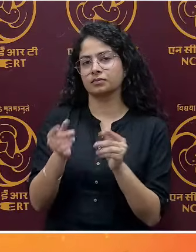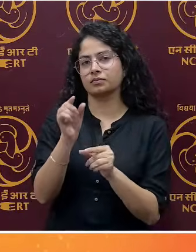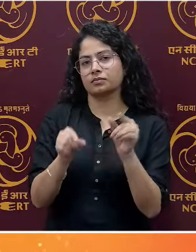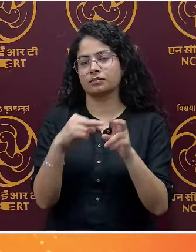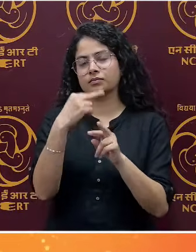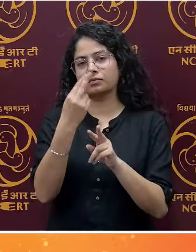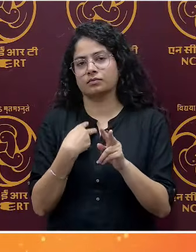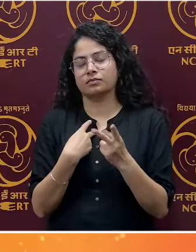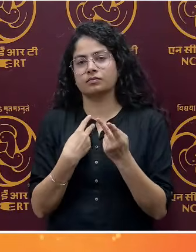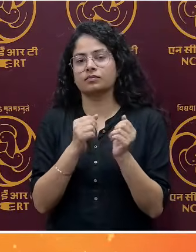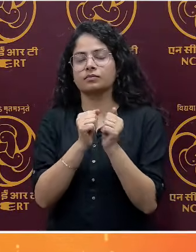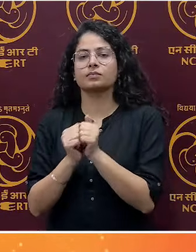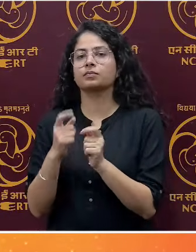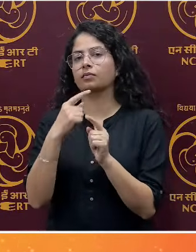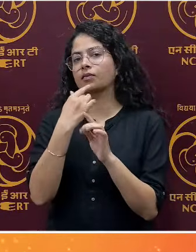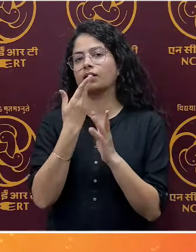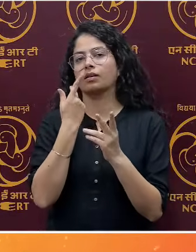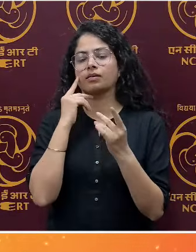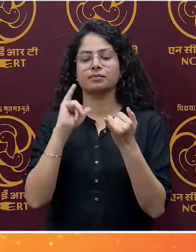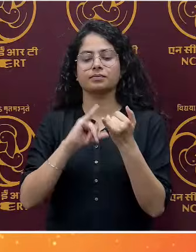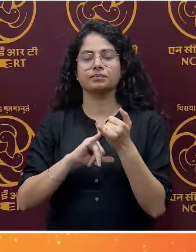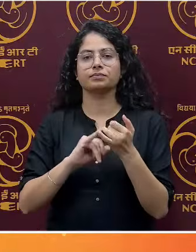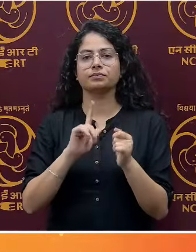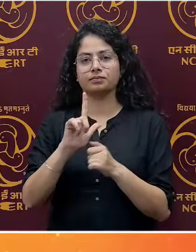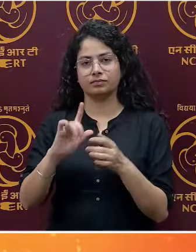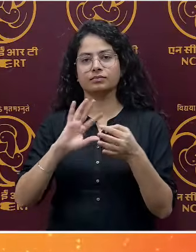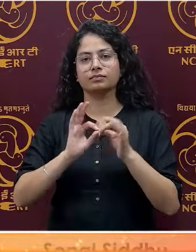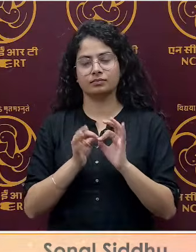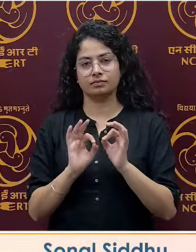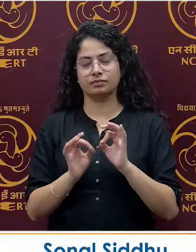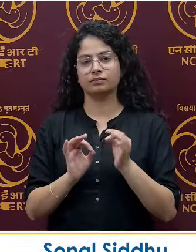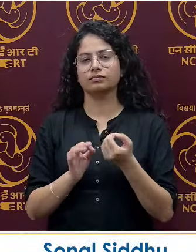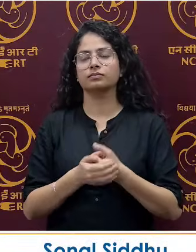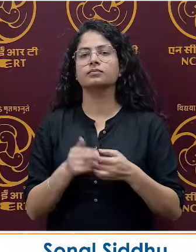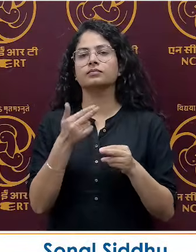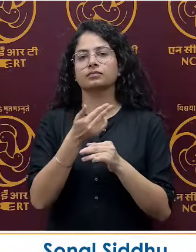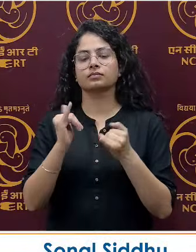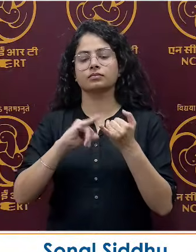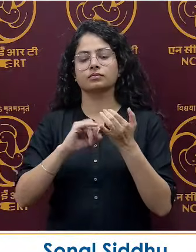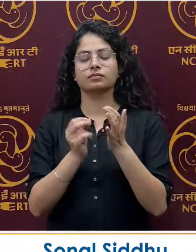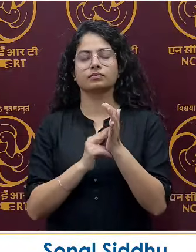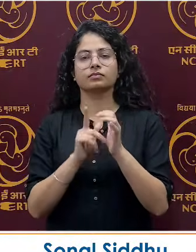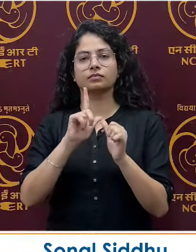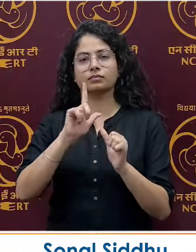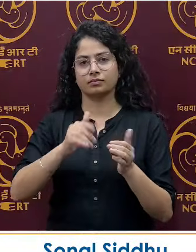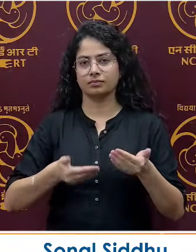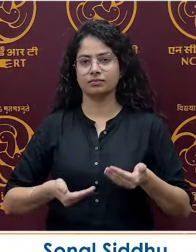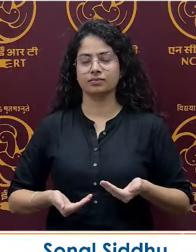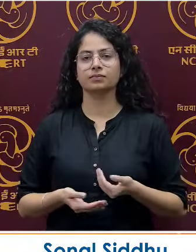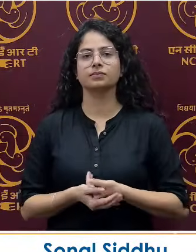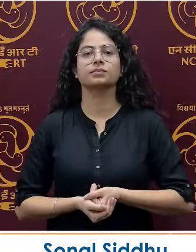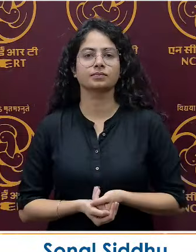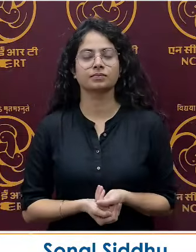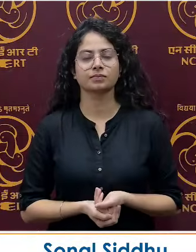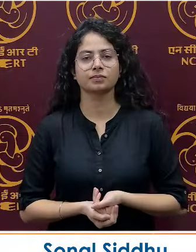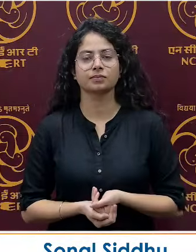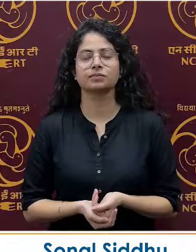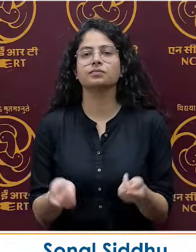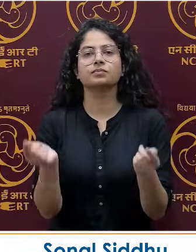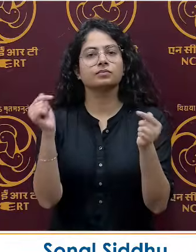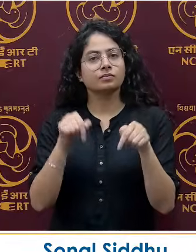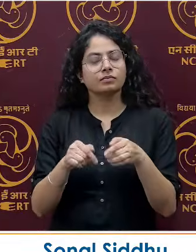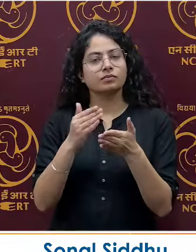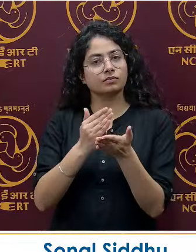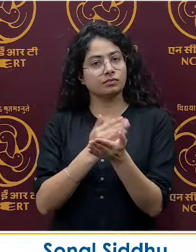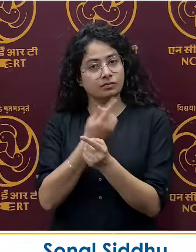you can see, I am accompanied by our sign language interpreter. Let's meet her. You are Miss Sonal Sidhu. Very warm welcome, Sonal. And this